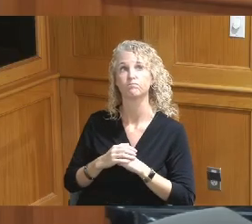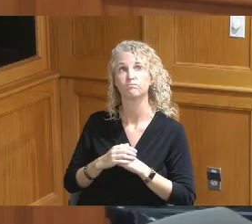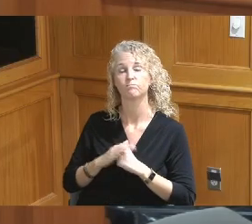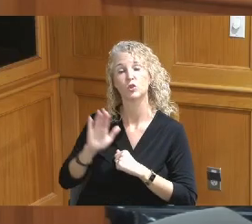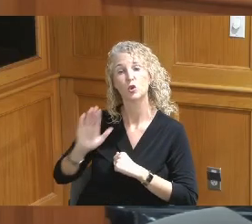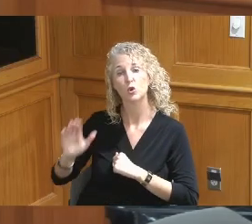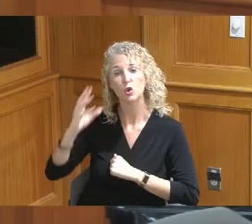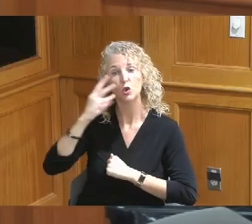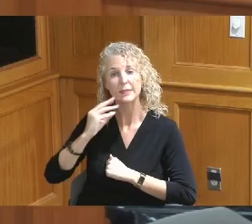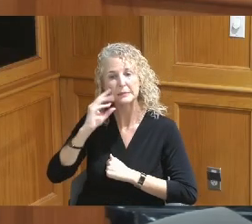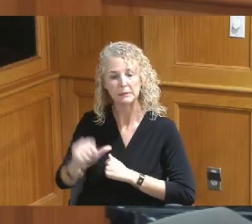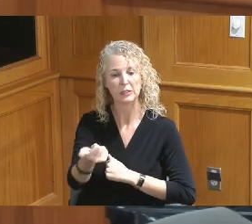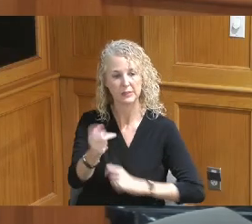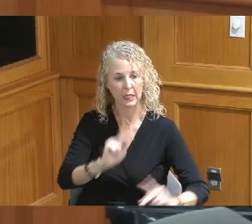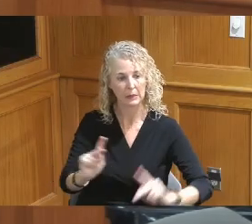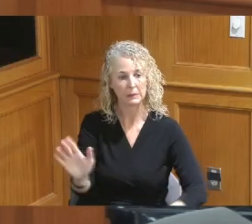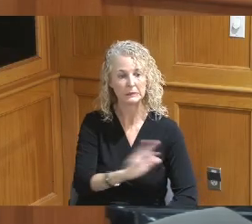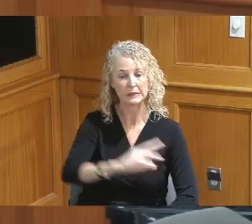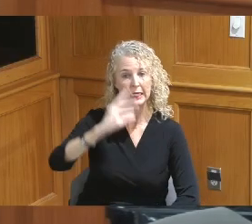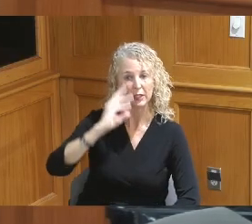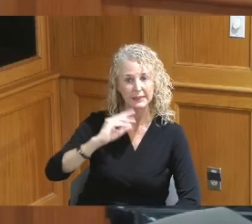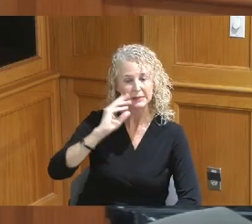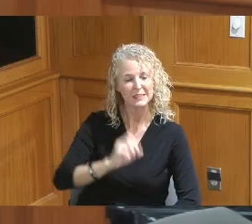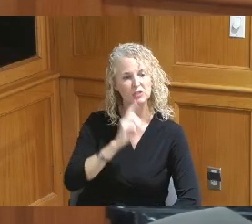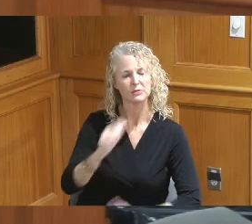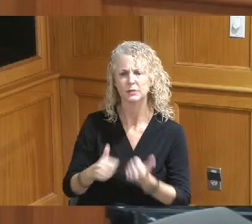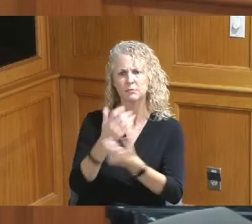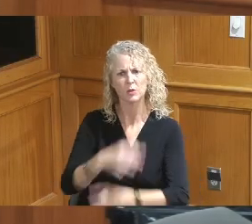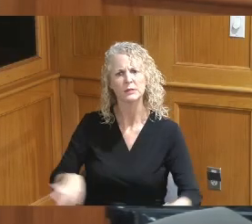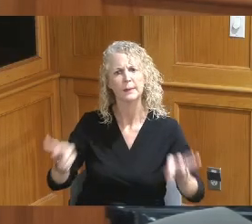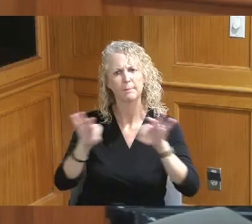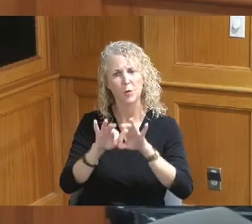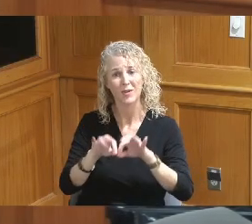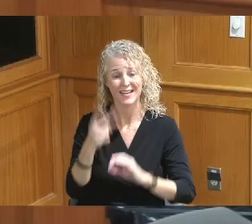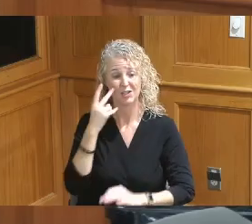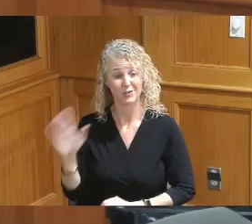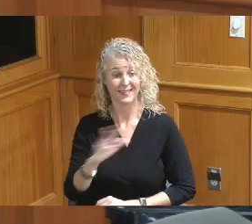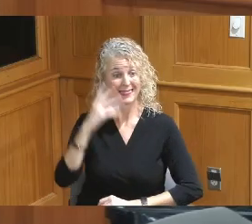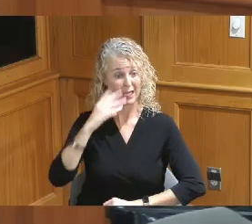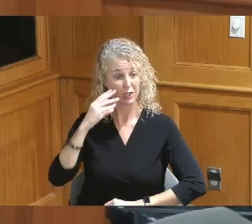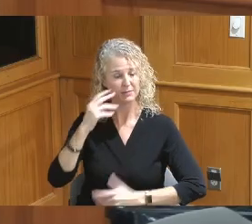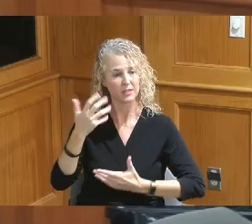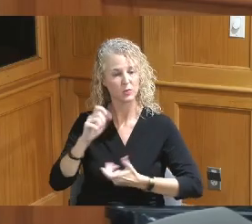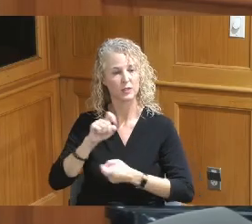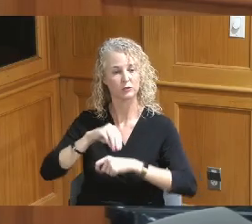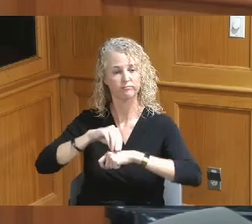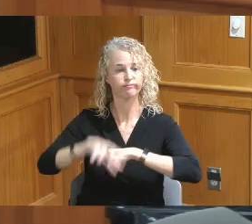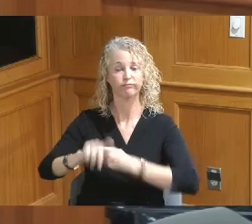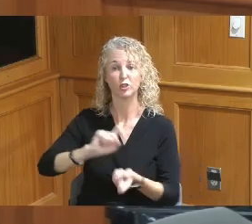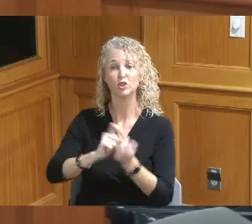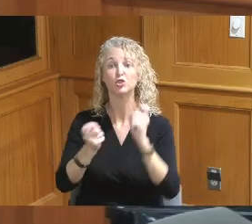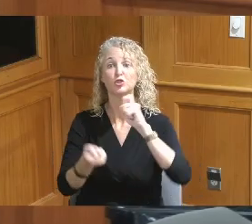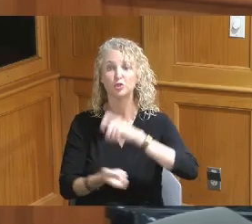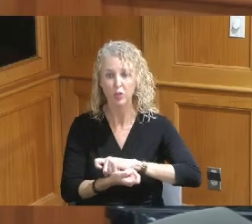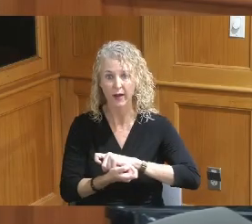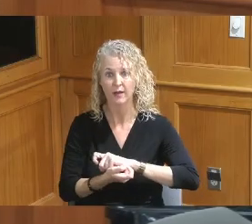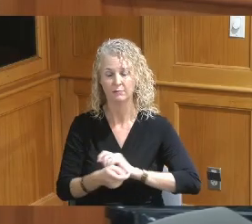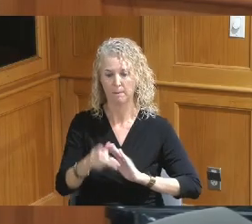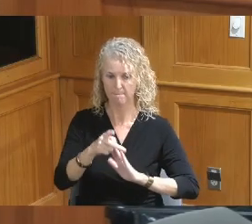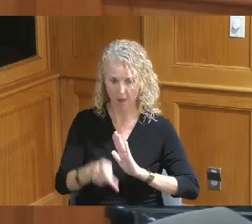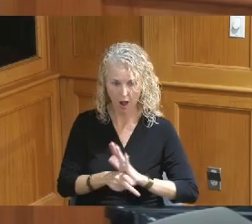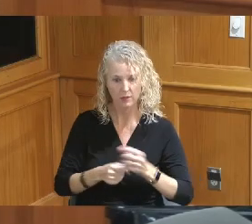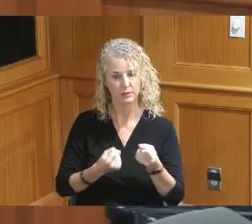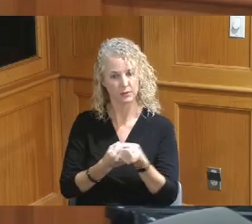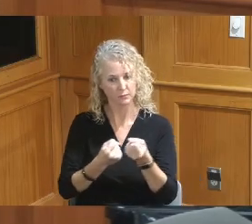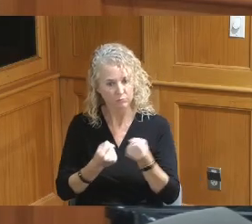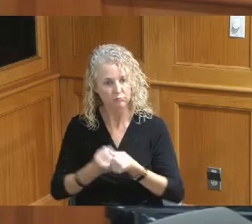lived experiences of Black families to drive systems change, community healing, and policy and